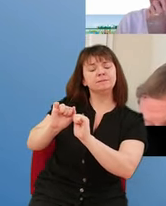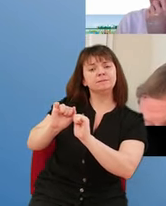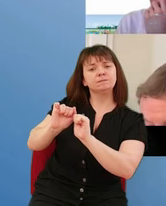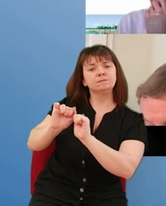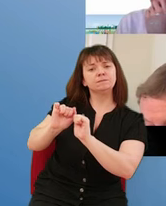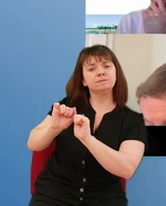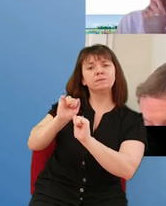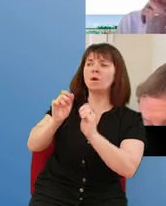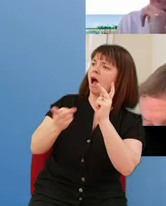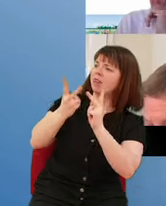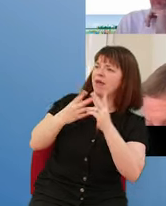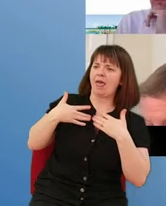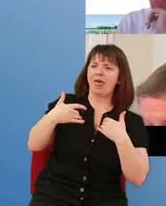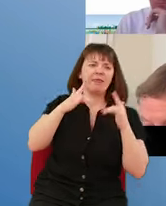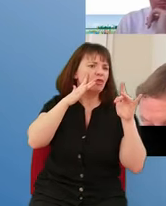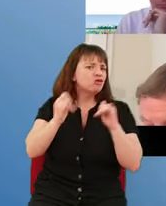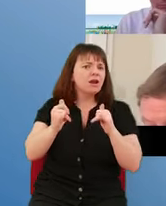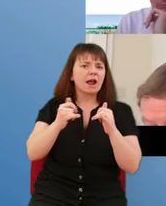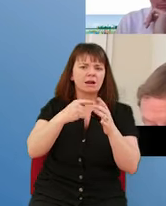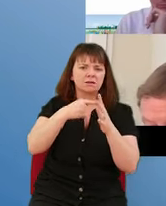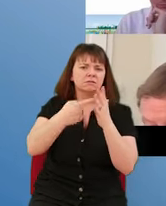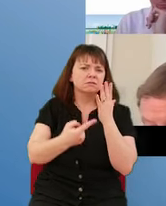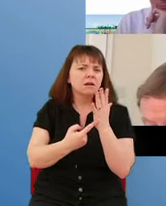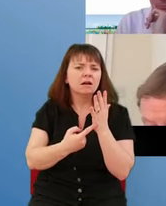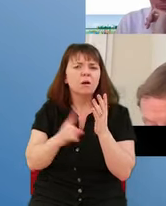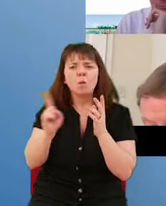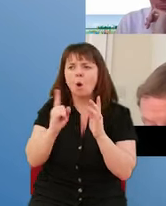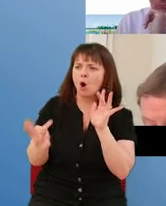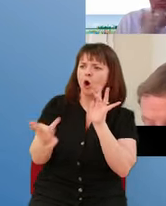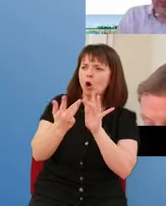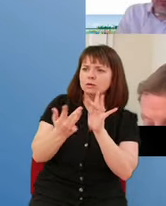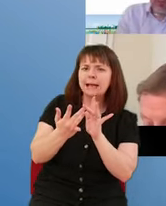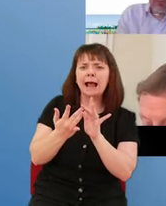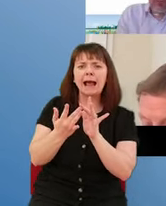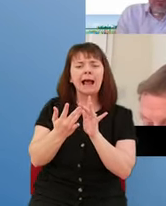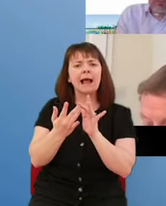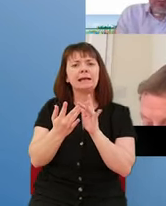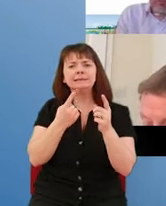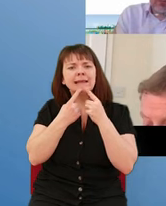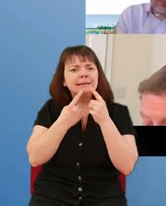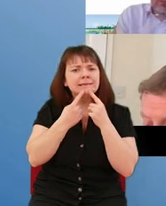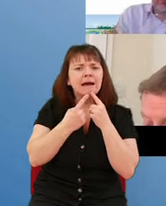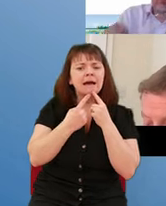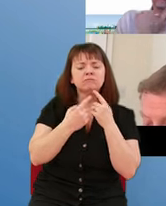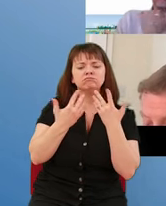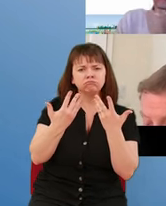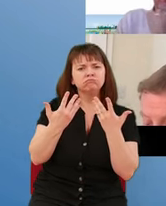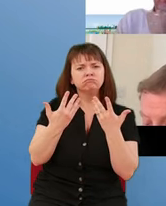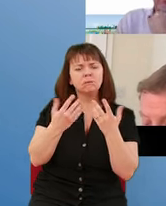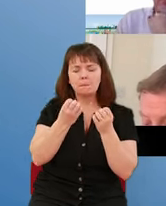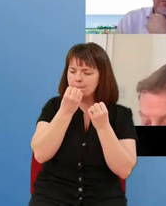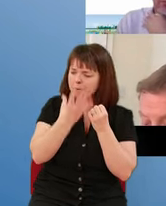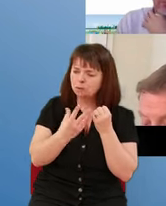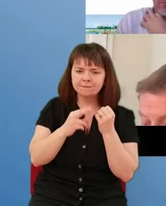really beautiful to see the capability that sits with Protect Now that we have not used